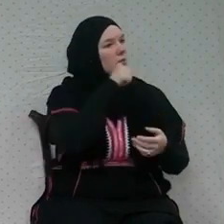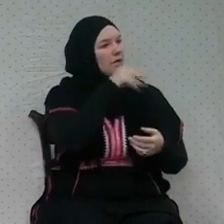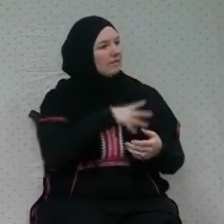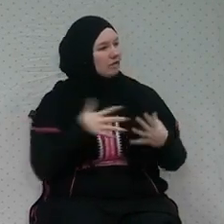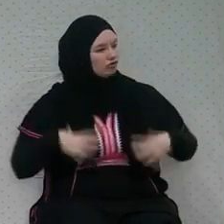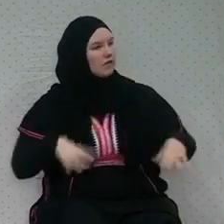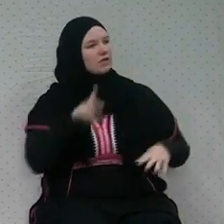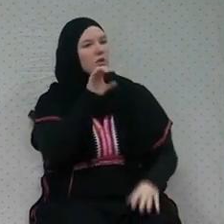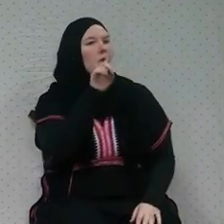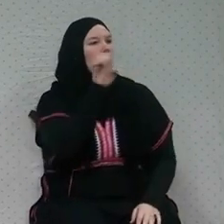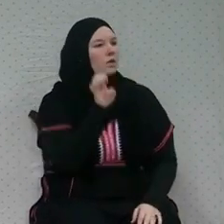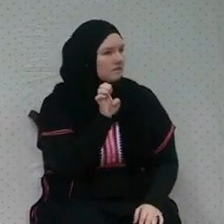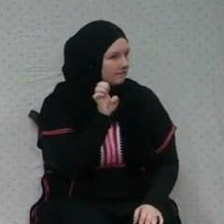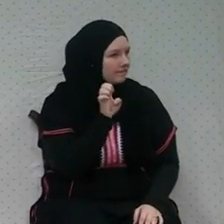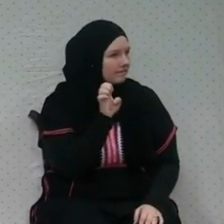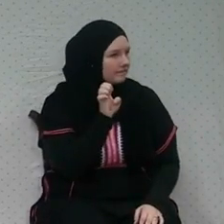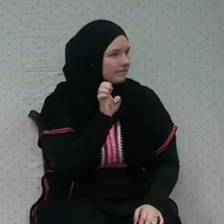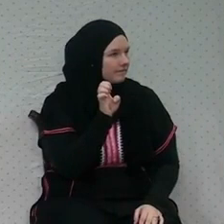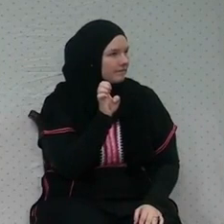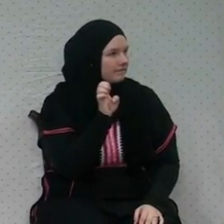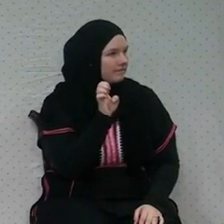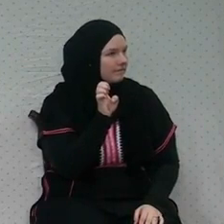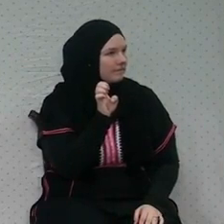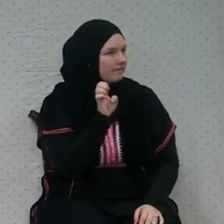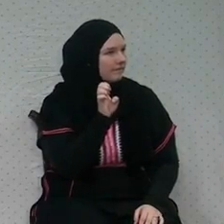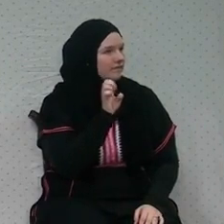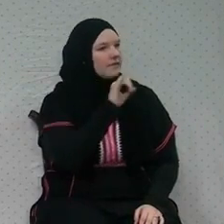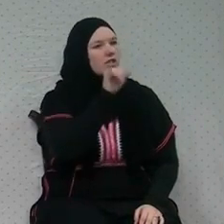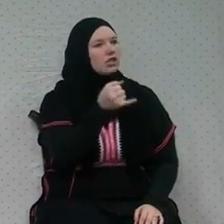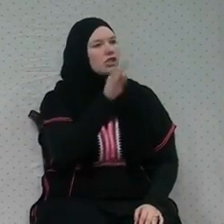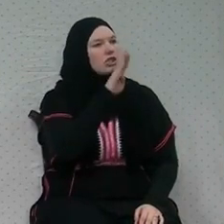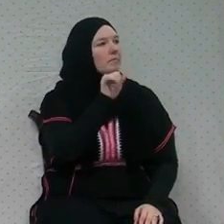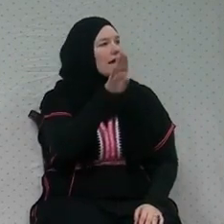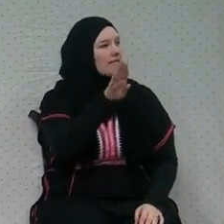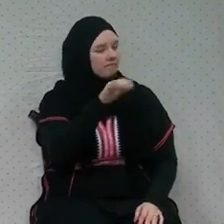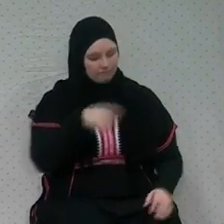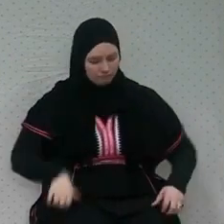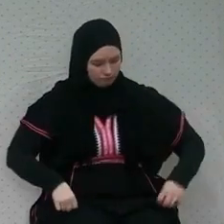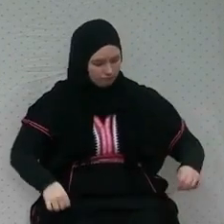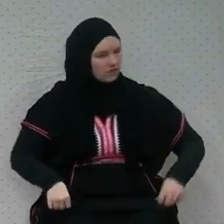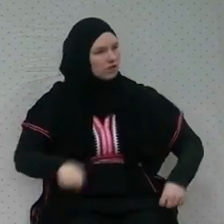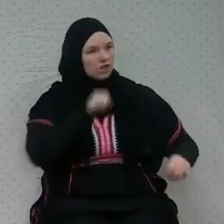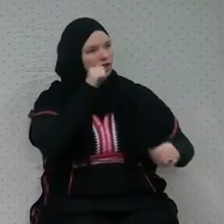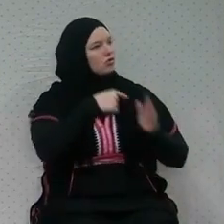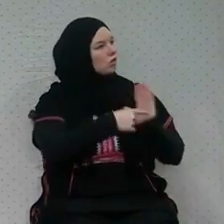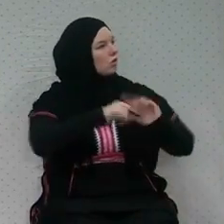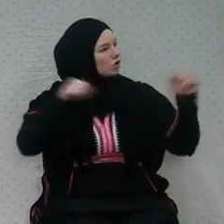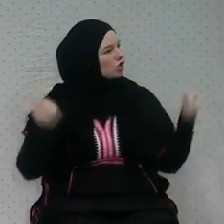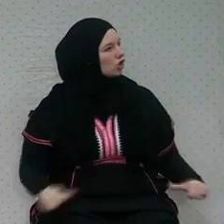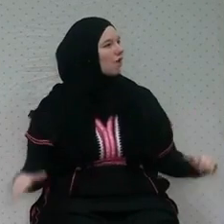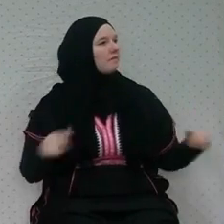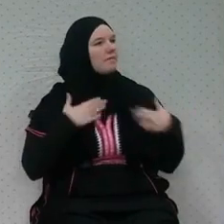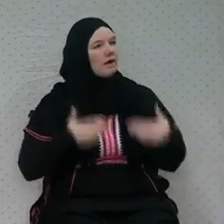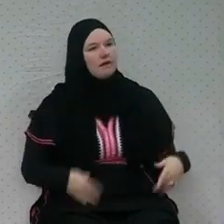code. From a full-fledged jilbab that does not show the shape of the body, the color of the